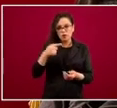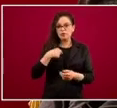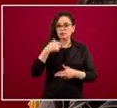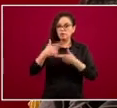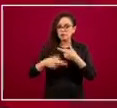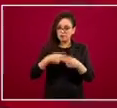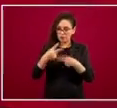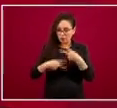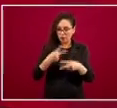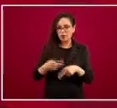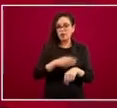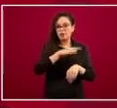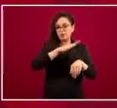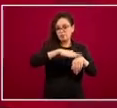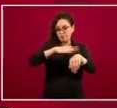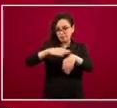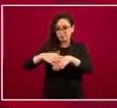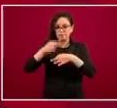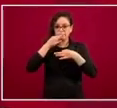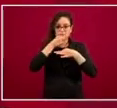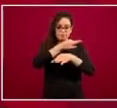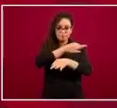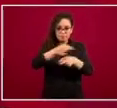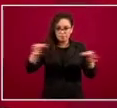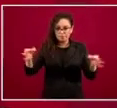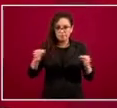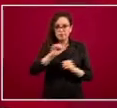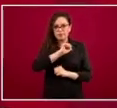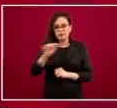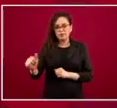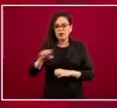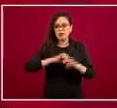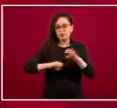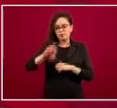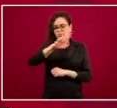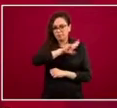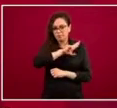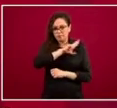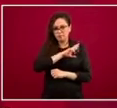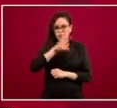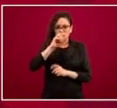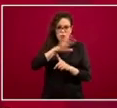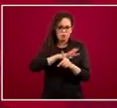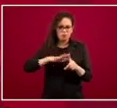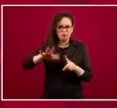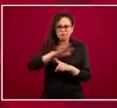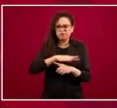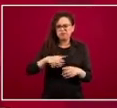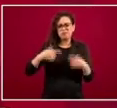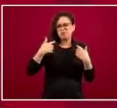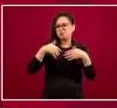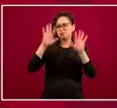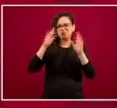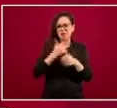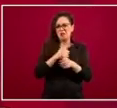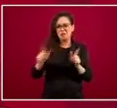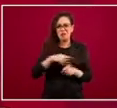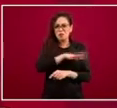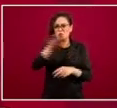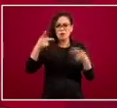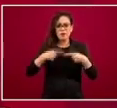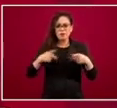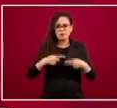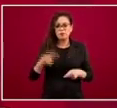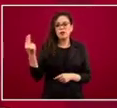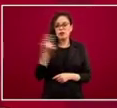now. So we would like to make a call again to all of those companies and also